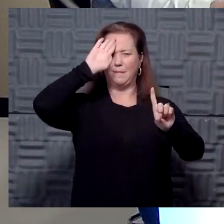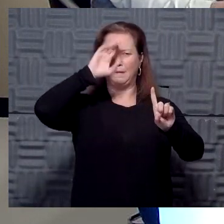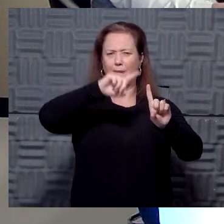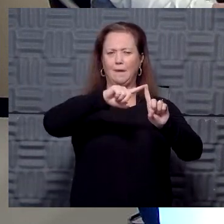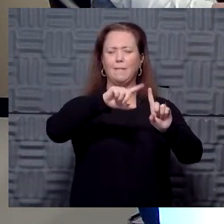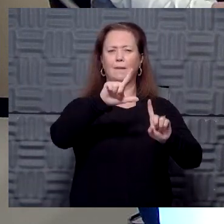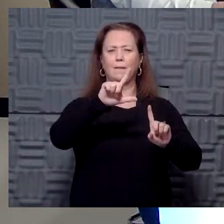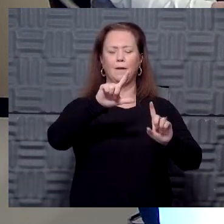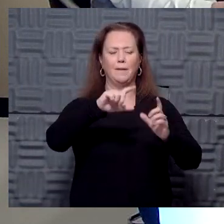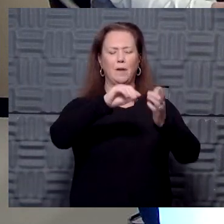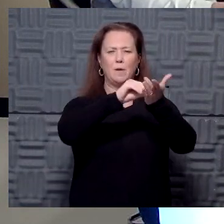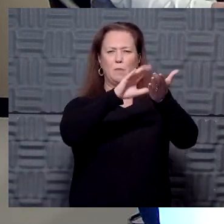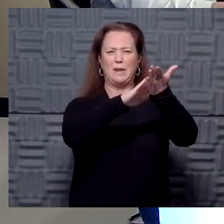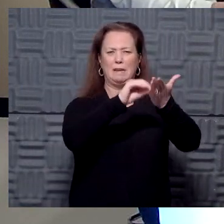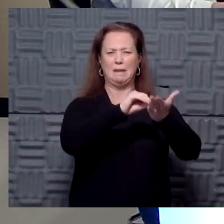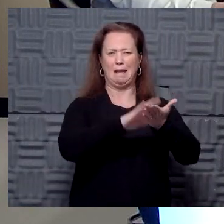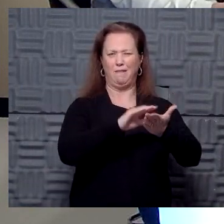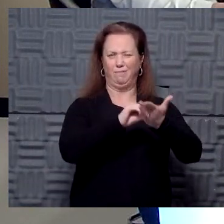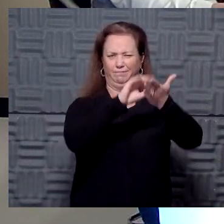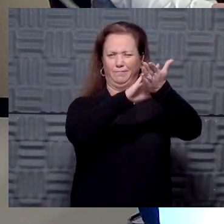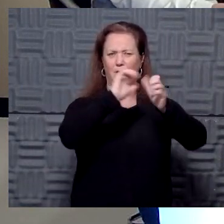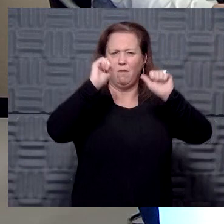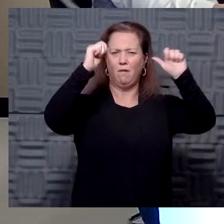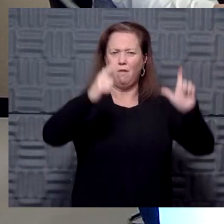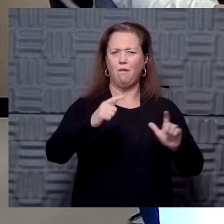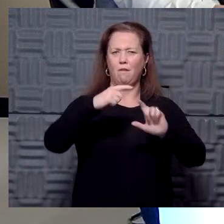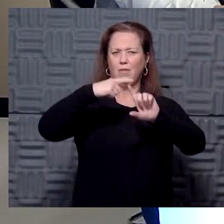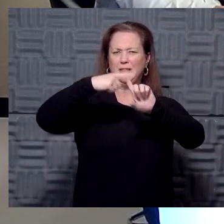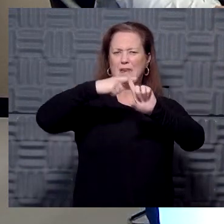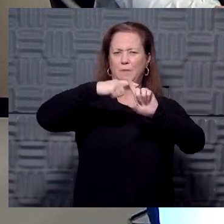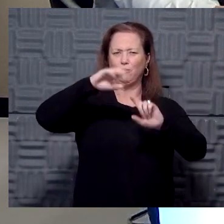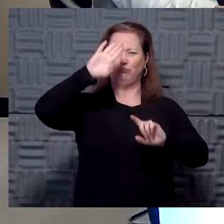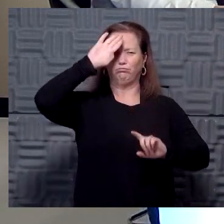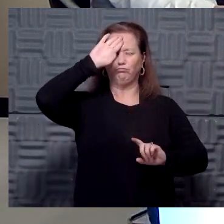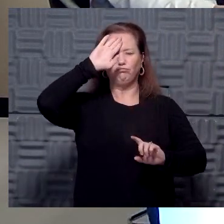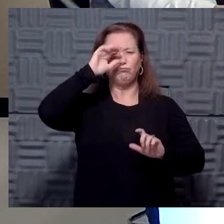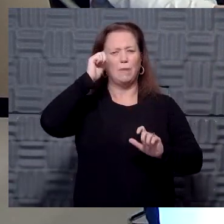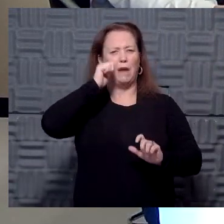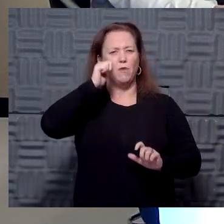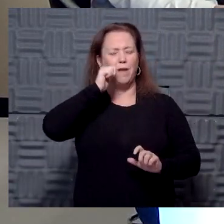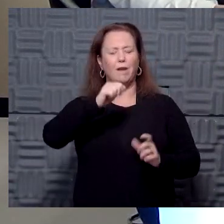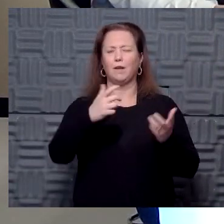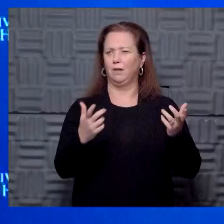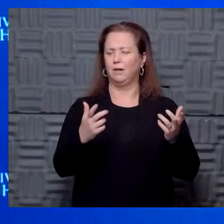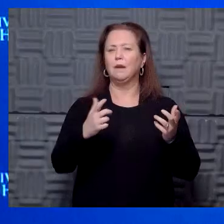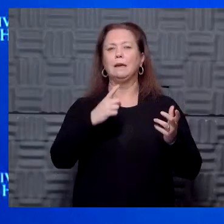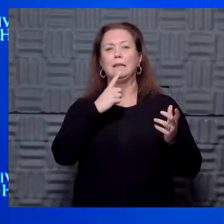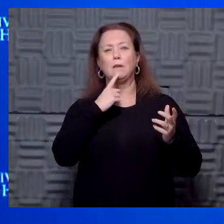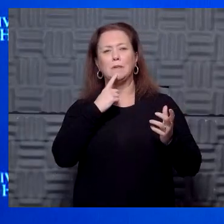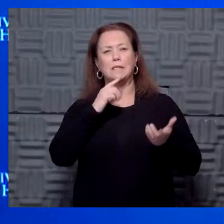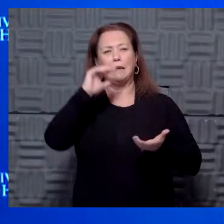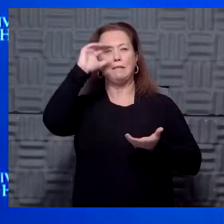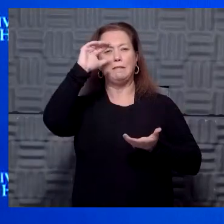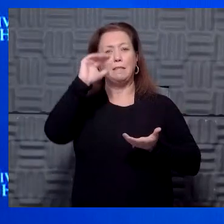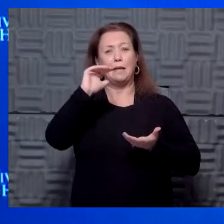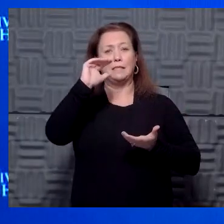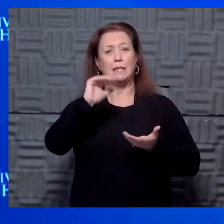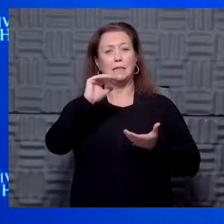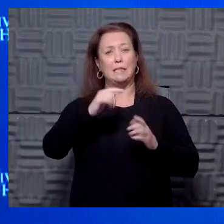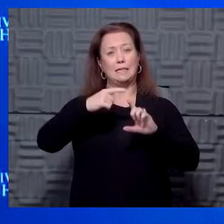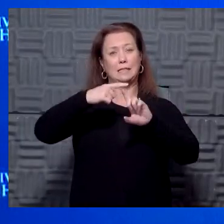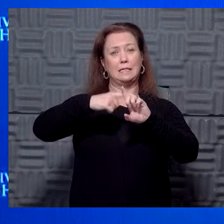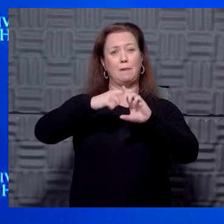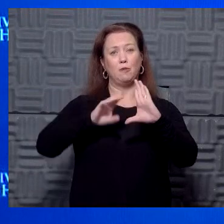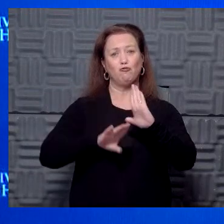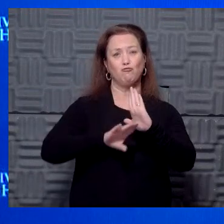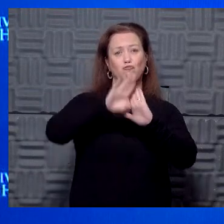in, so they're like 160,000 temperatures a day or some such number, and they were seeing less and less temperature spikes